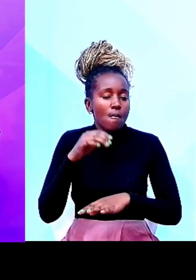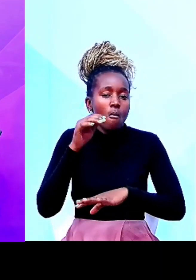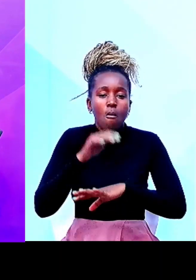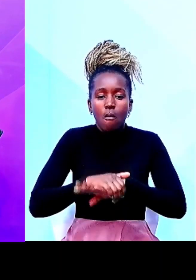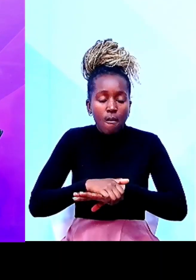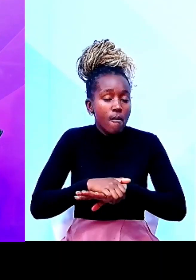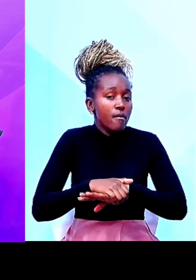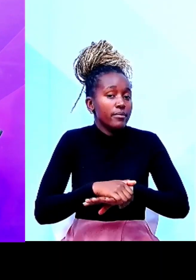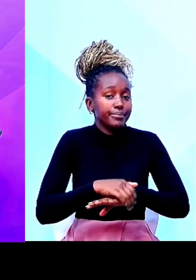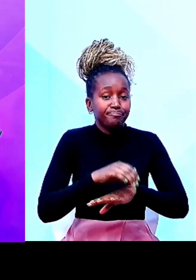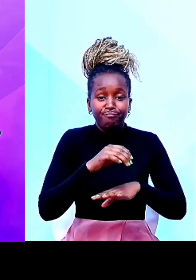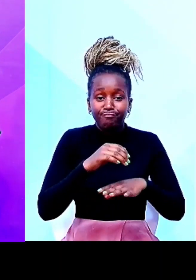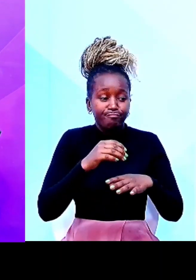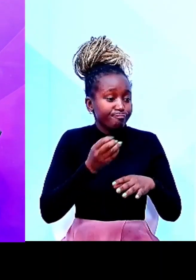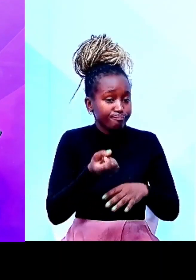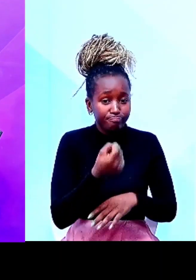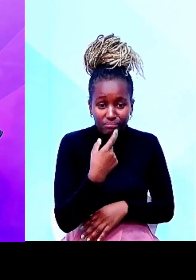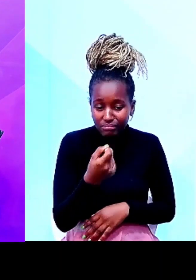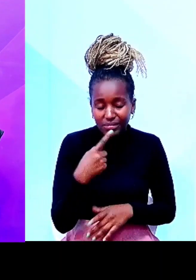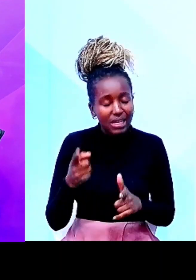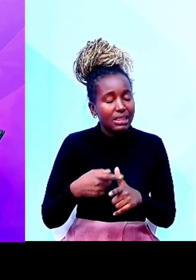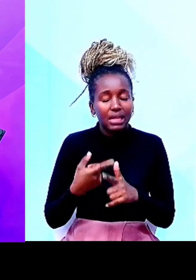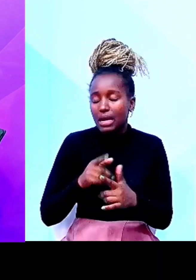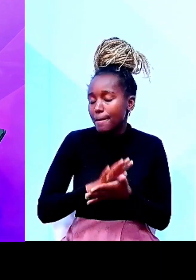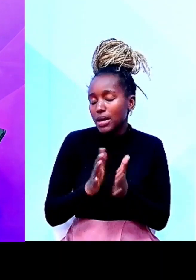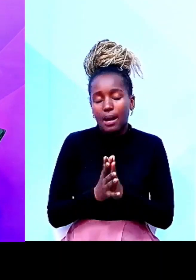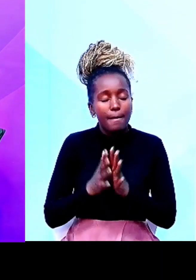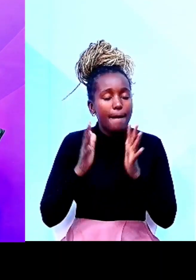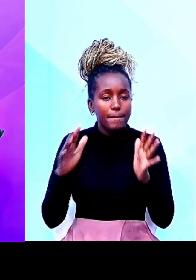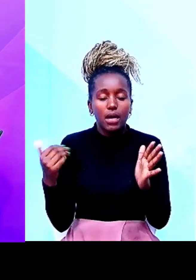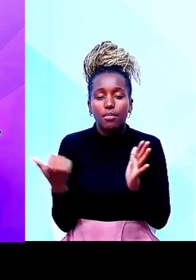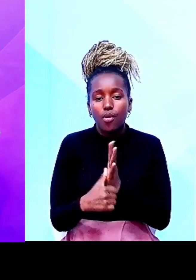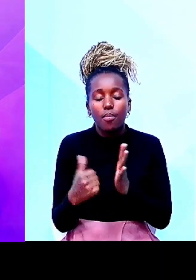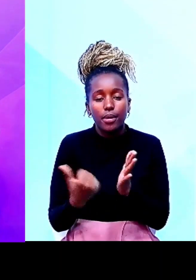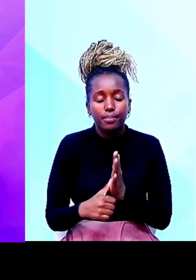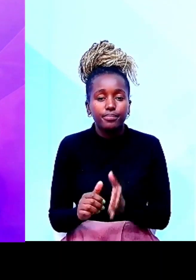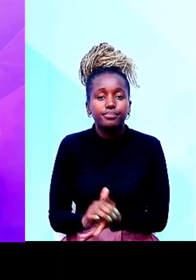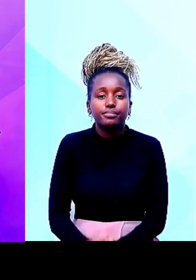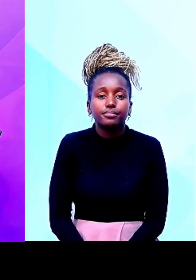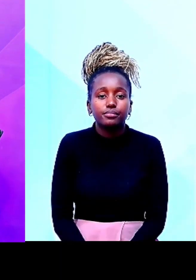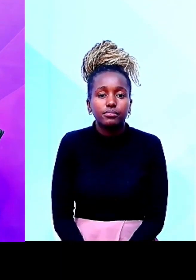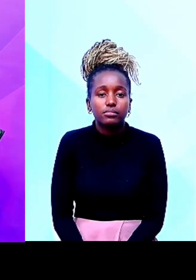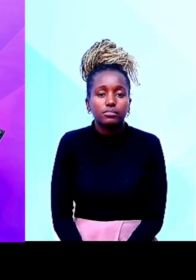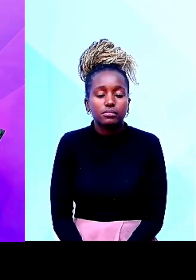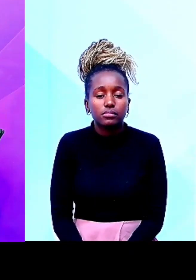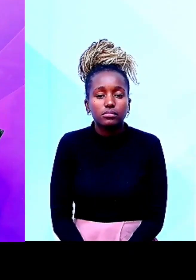Yeah.